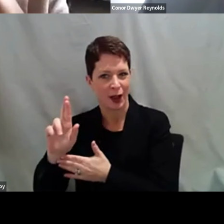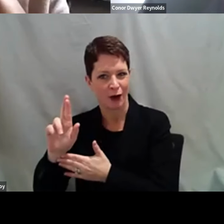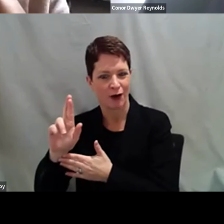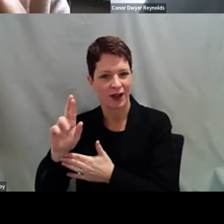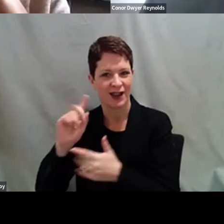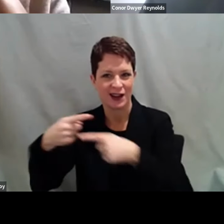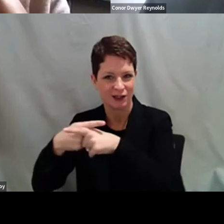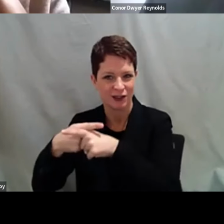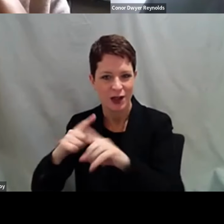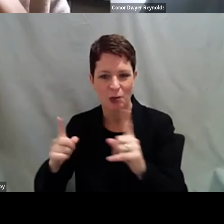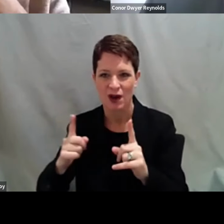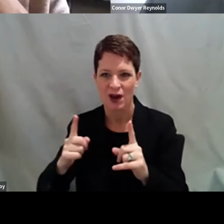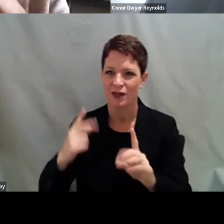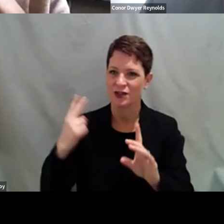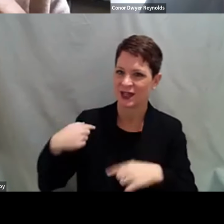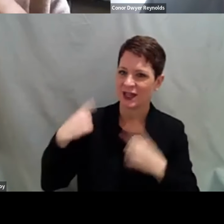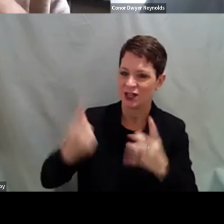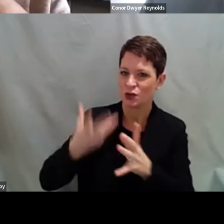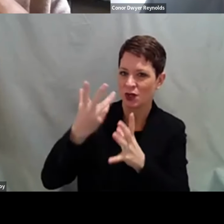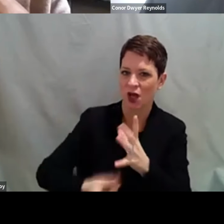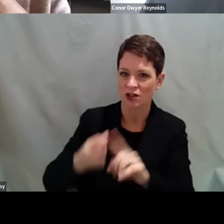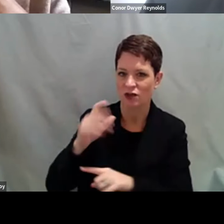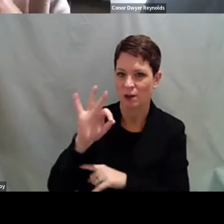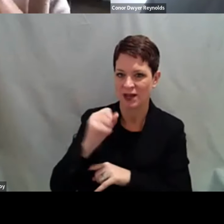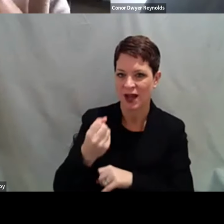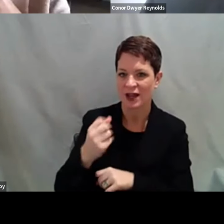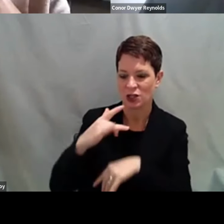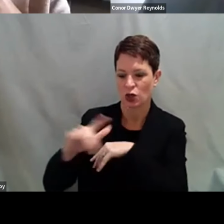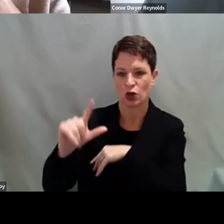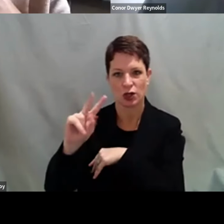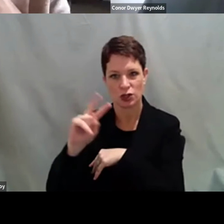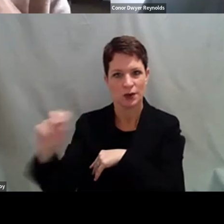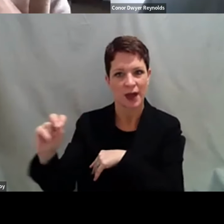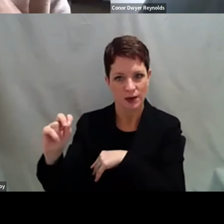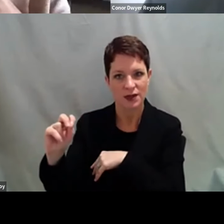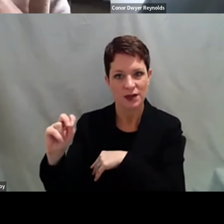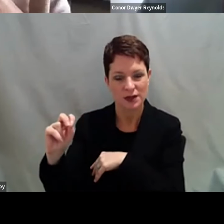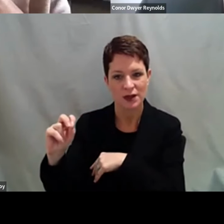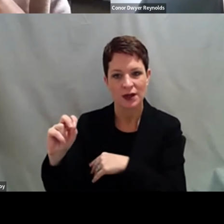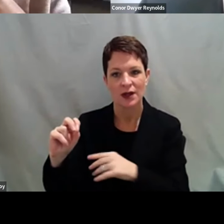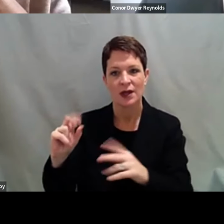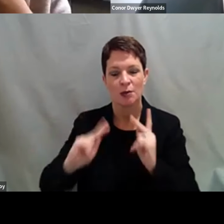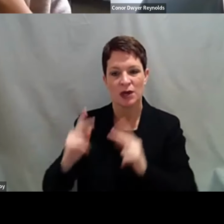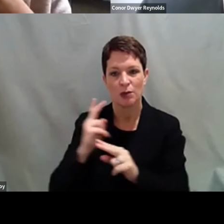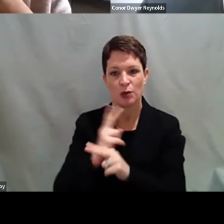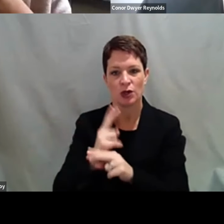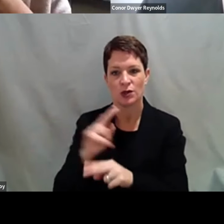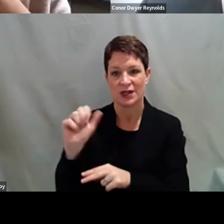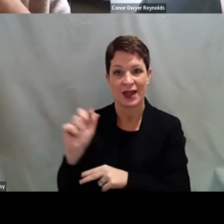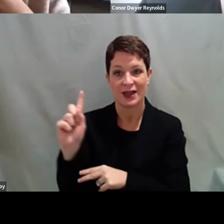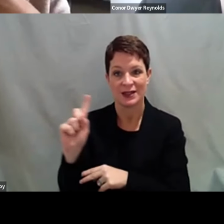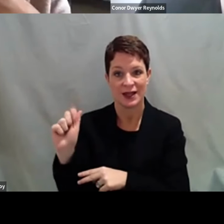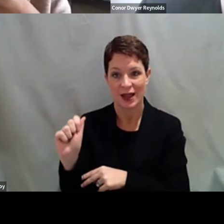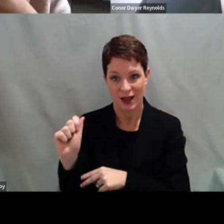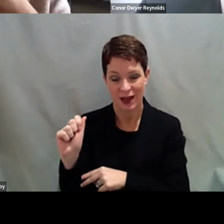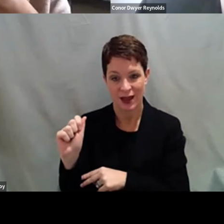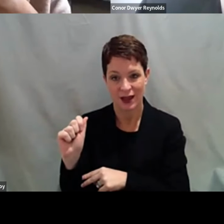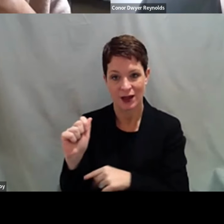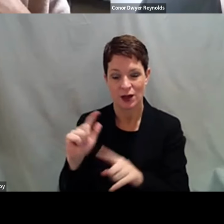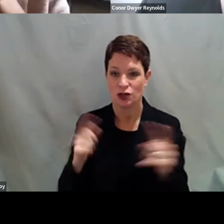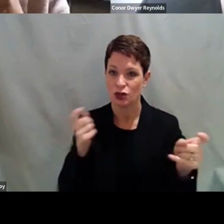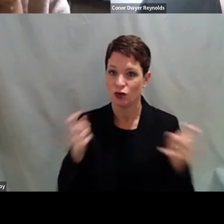of this lost history from the late 90s and early 2000s of people using the Americans with Disabilities Act to